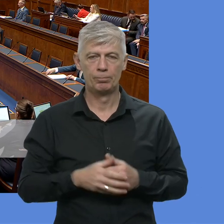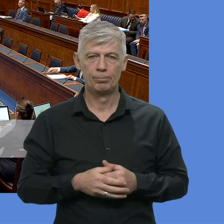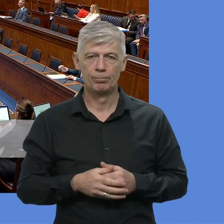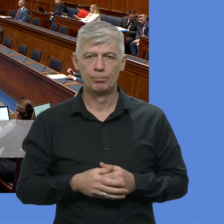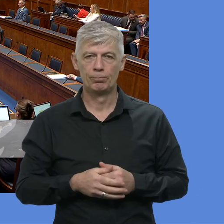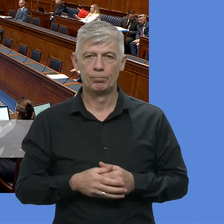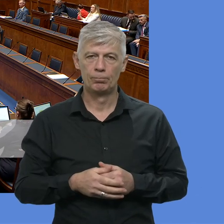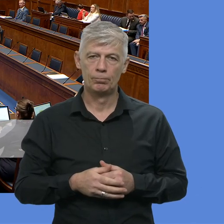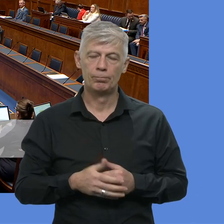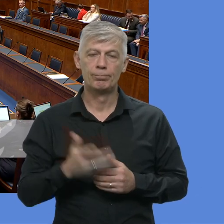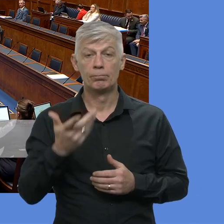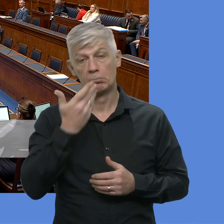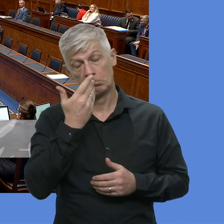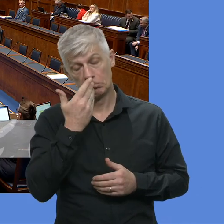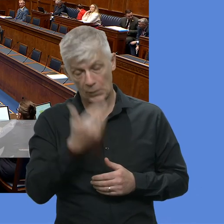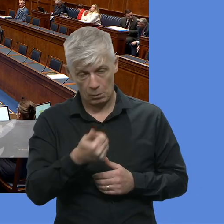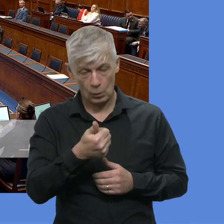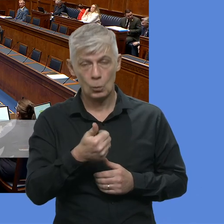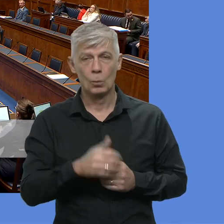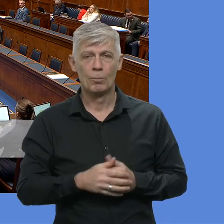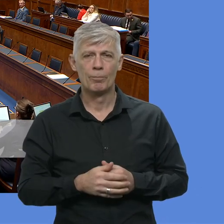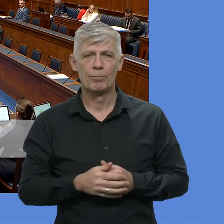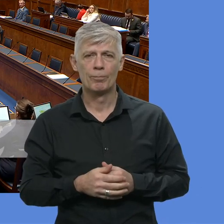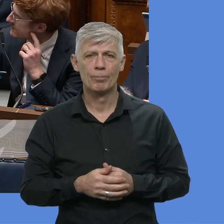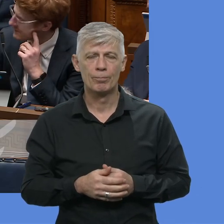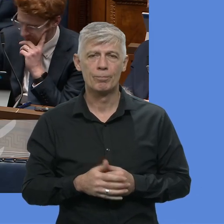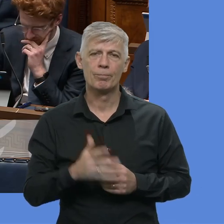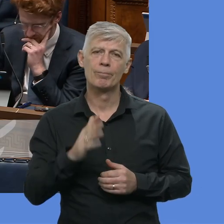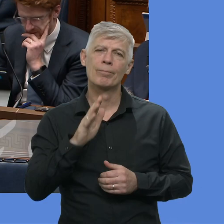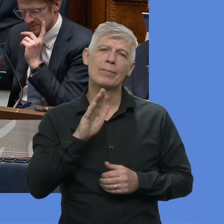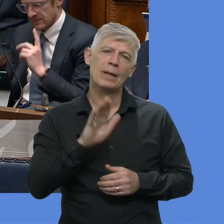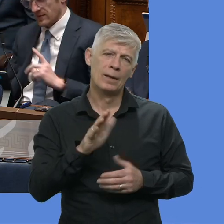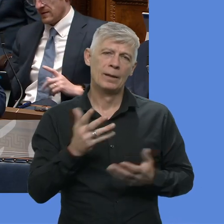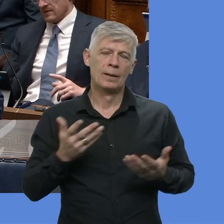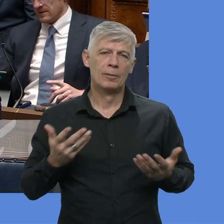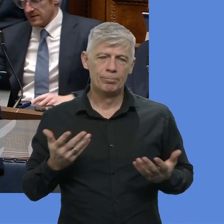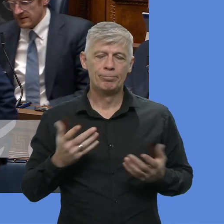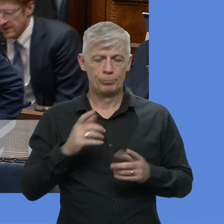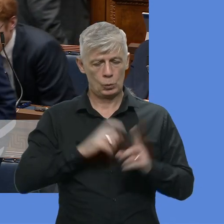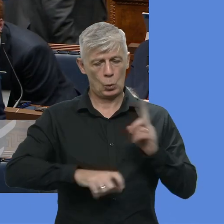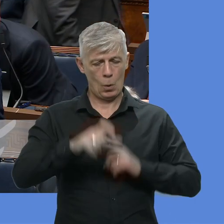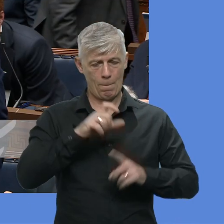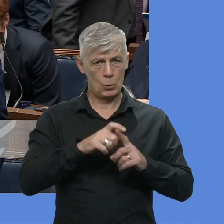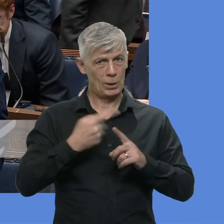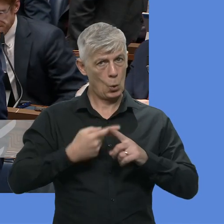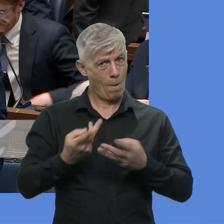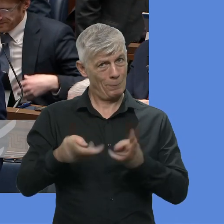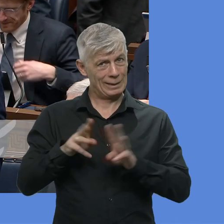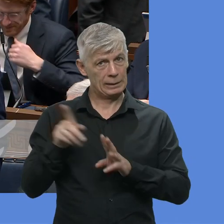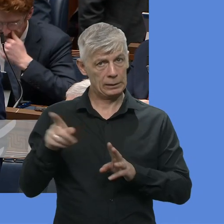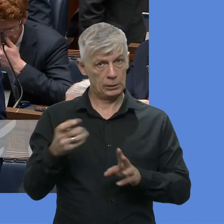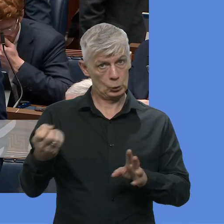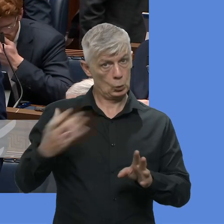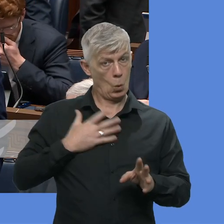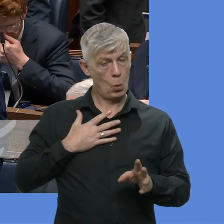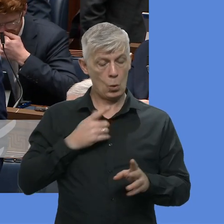McCrossan. Thank you, Mr Speaker. Minister, at the Communities Committee, we were told that the